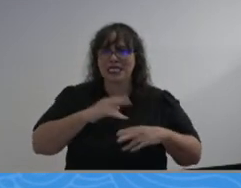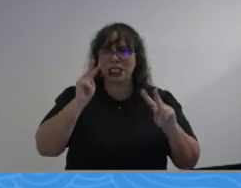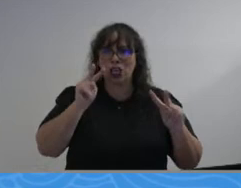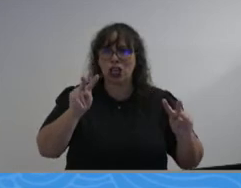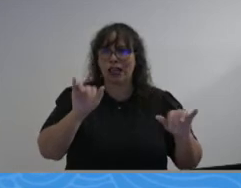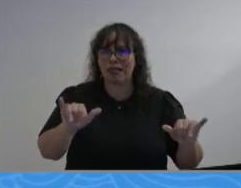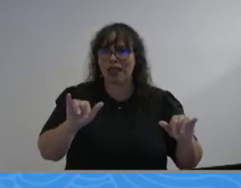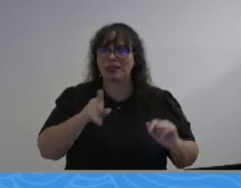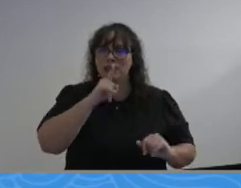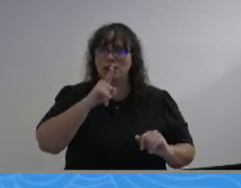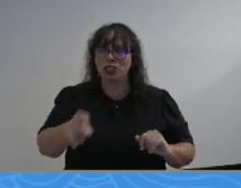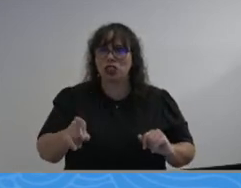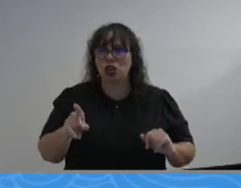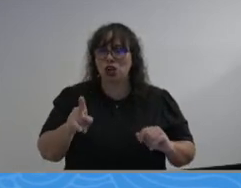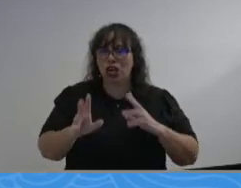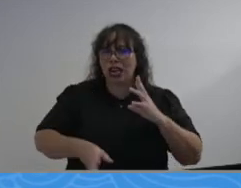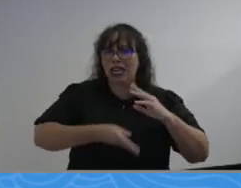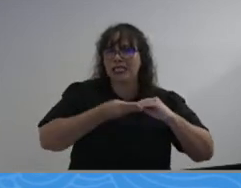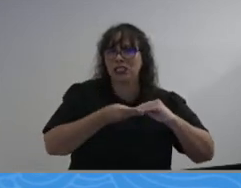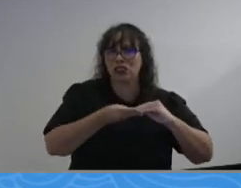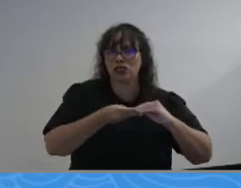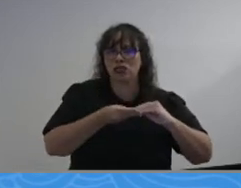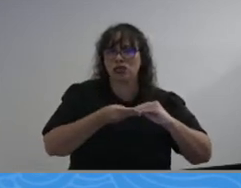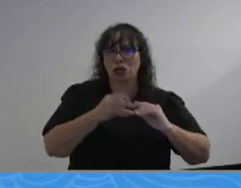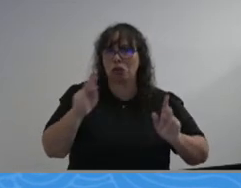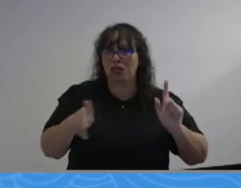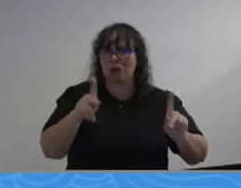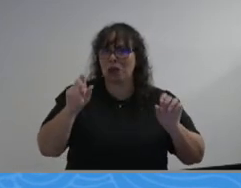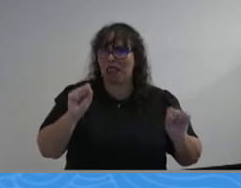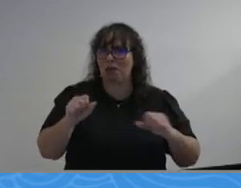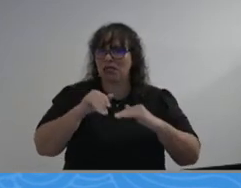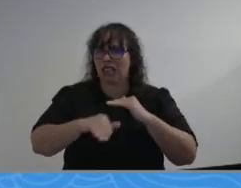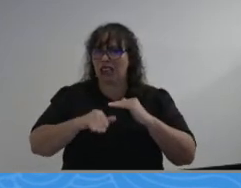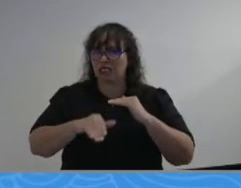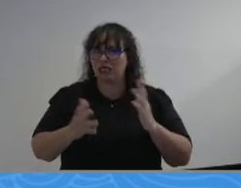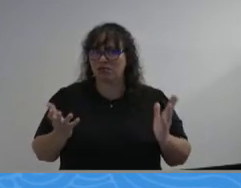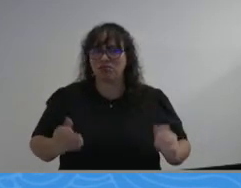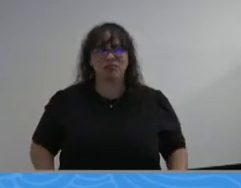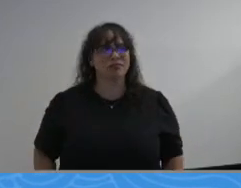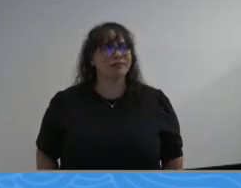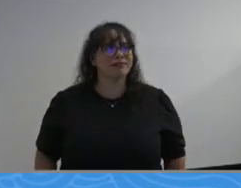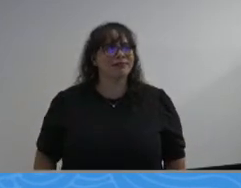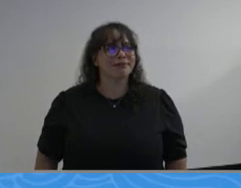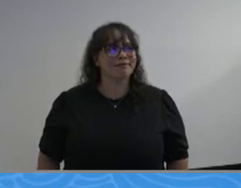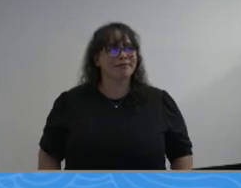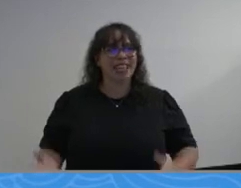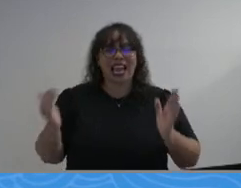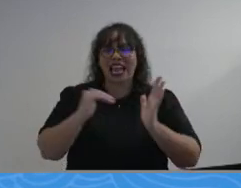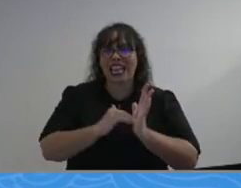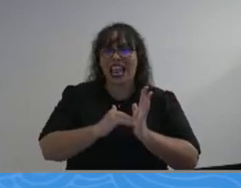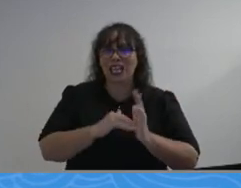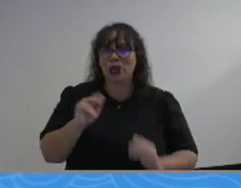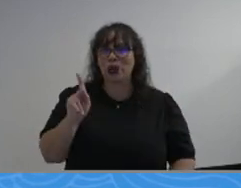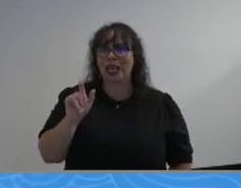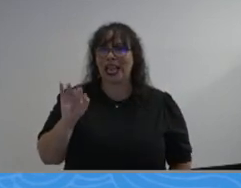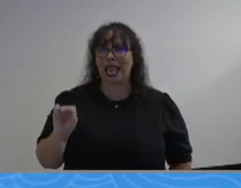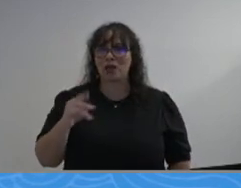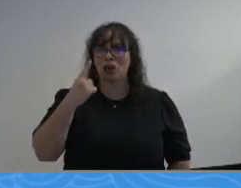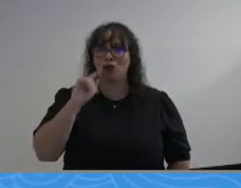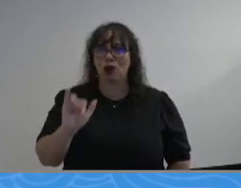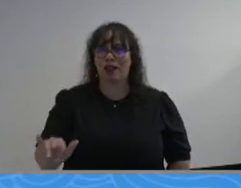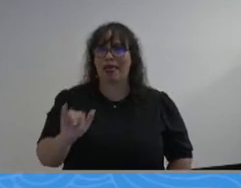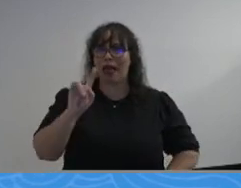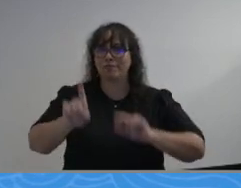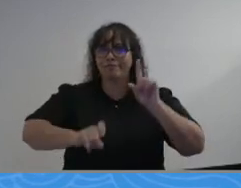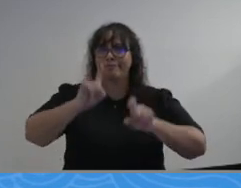that to make sure that additional folks are able to access. So again, thank you, Kim, for that poll.